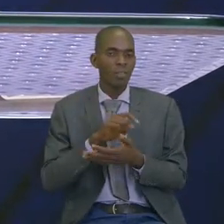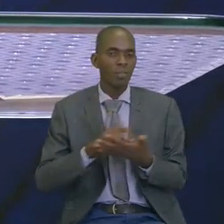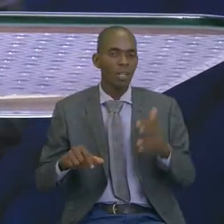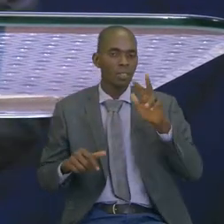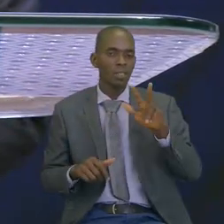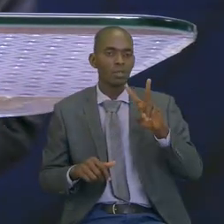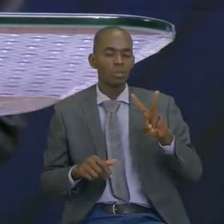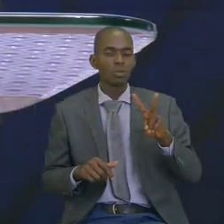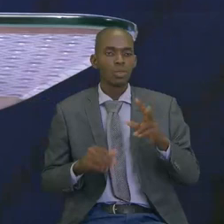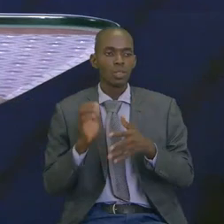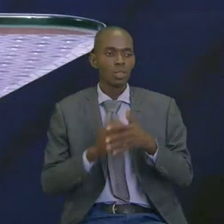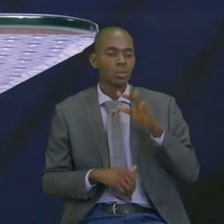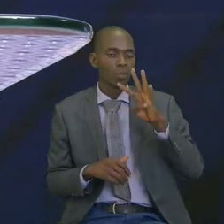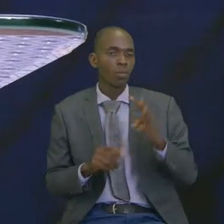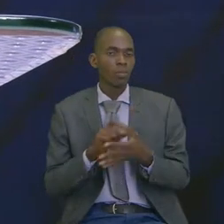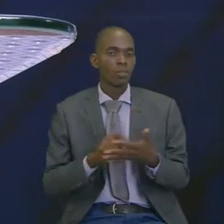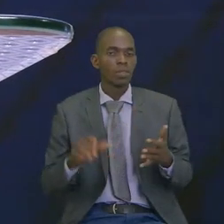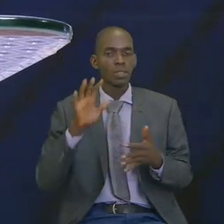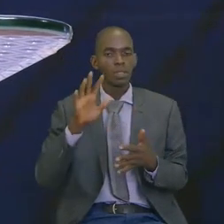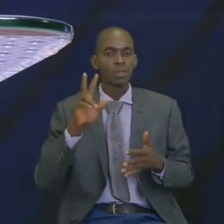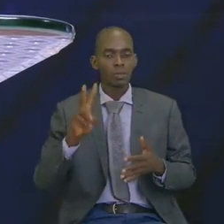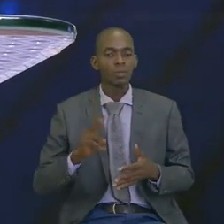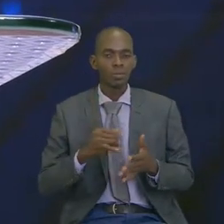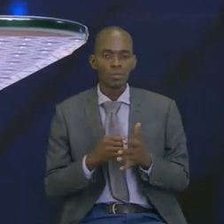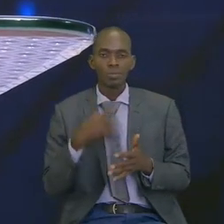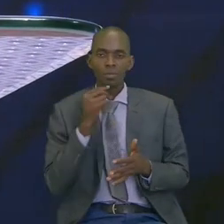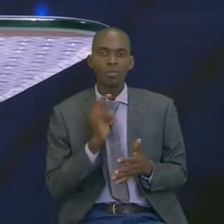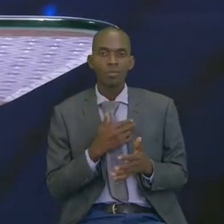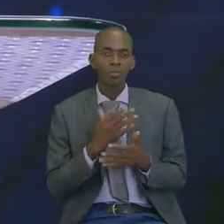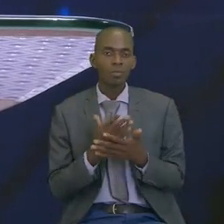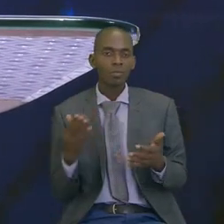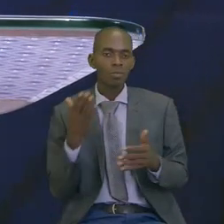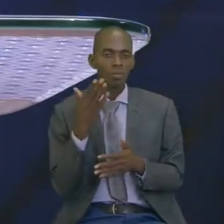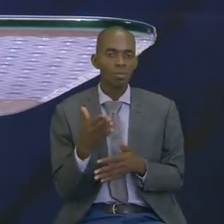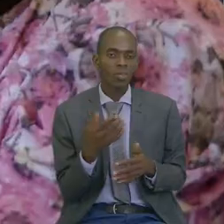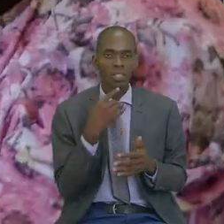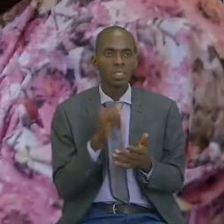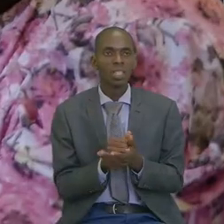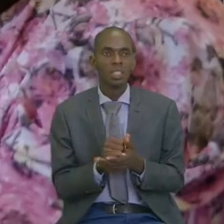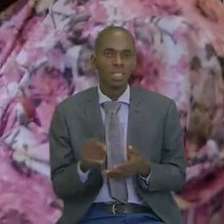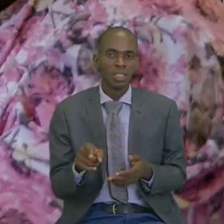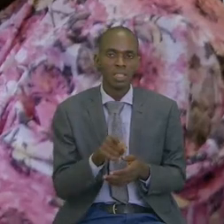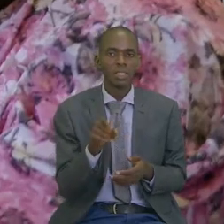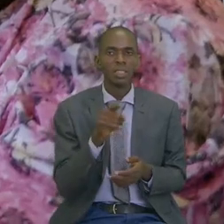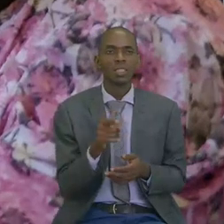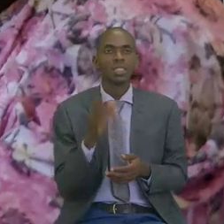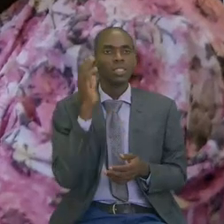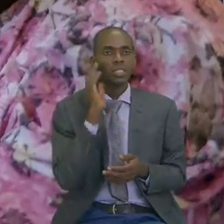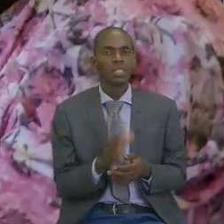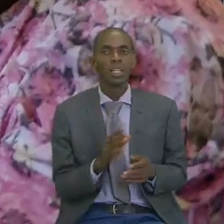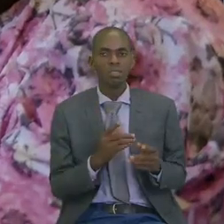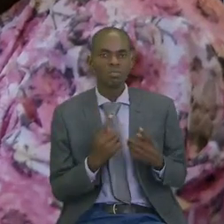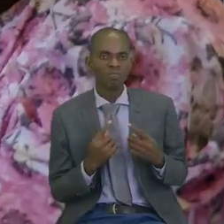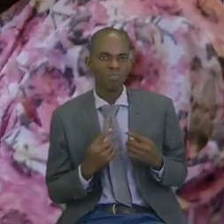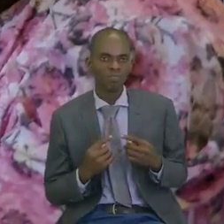there, in that same Daniel chapter 4, he tells us in verse 32, he says, they shall